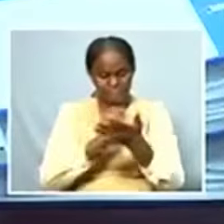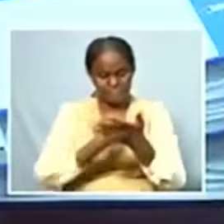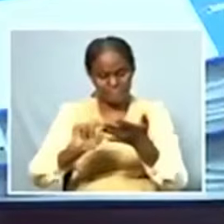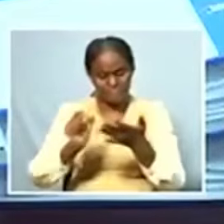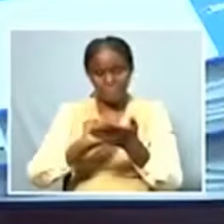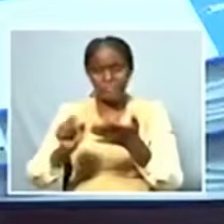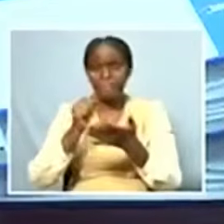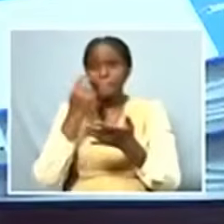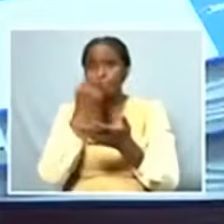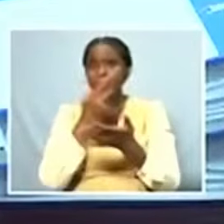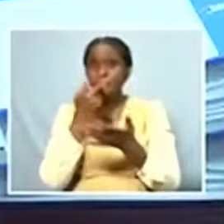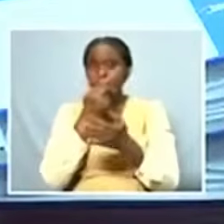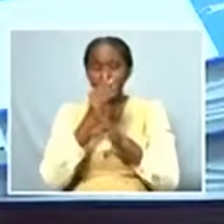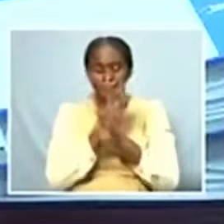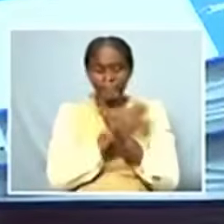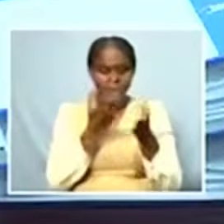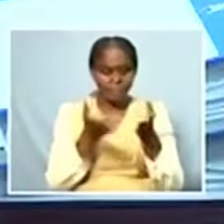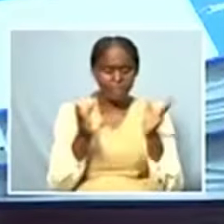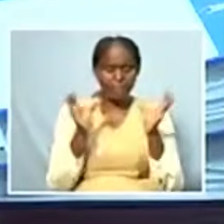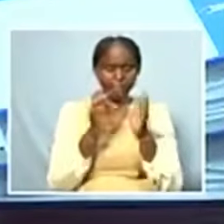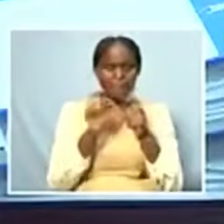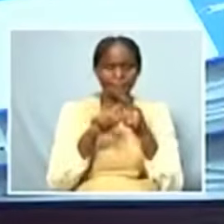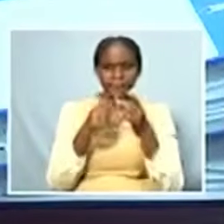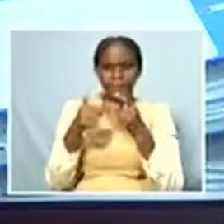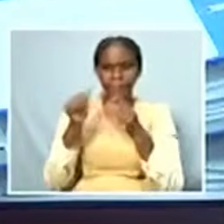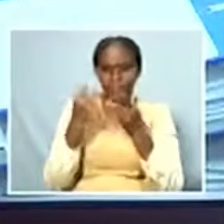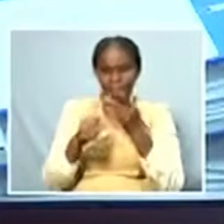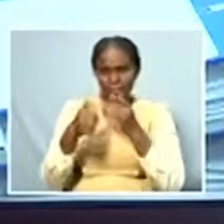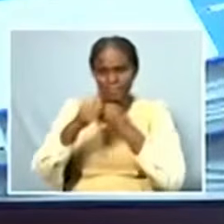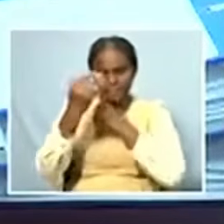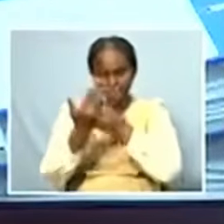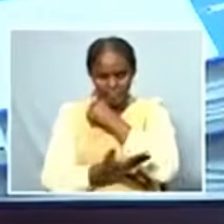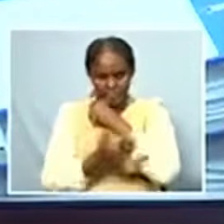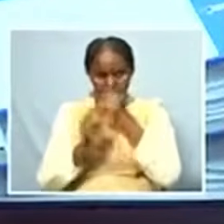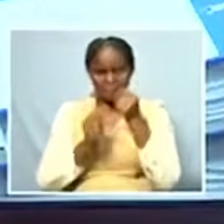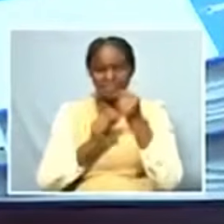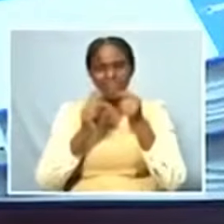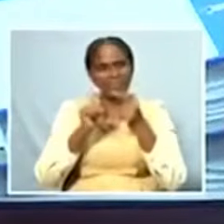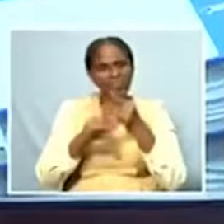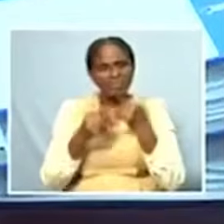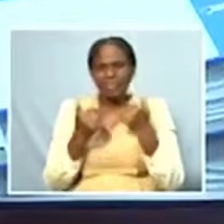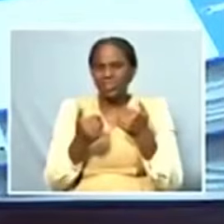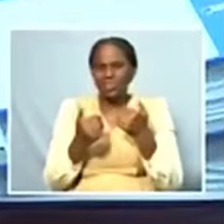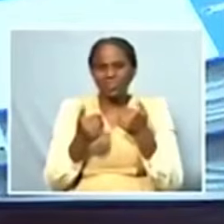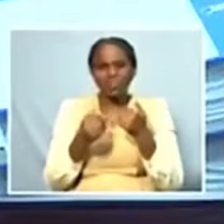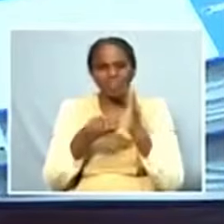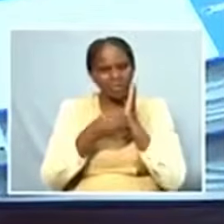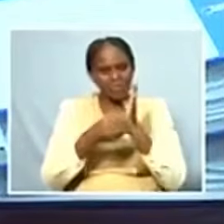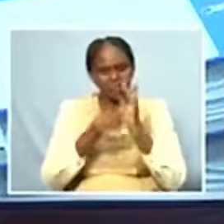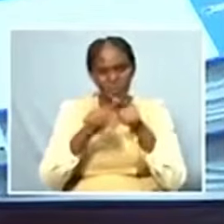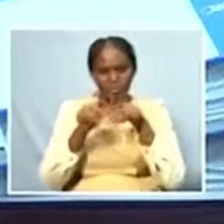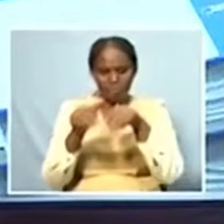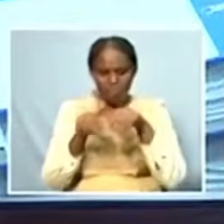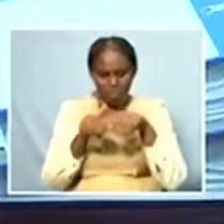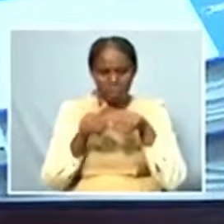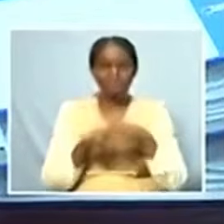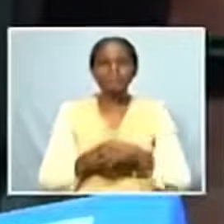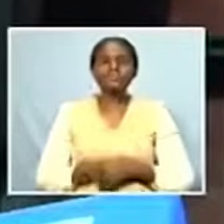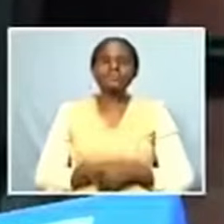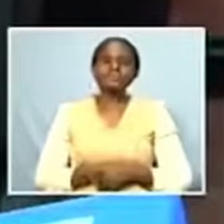submission before this committee, but what you are introducing as 2 years, you are guided to withdraw it.